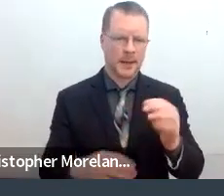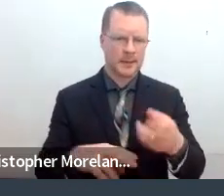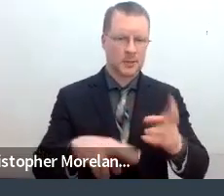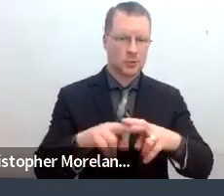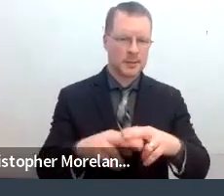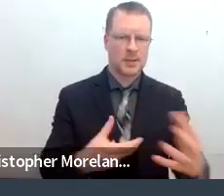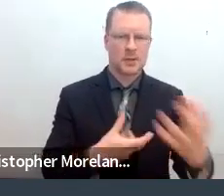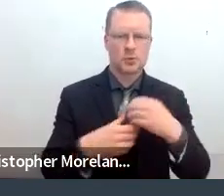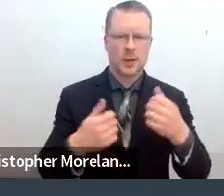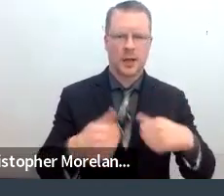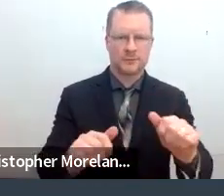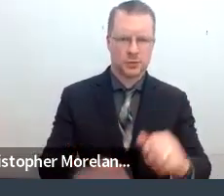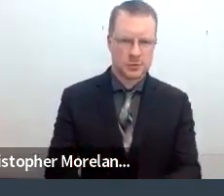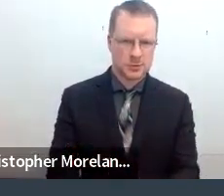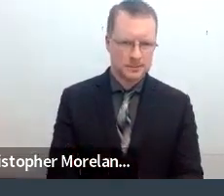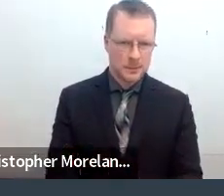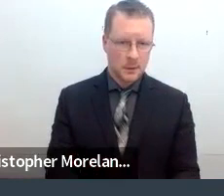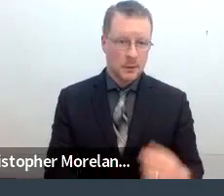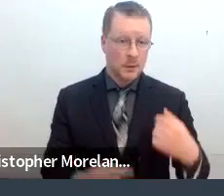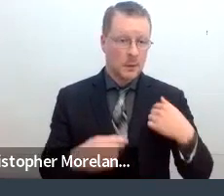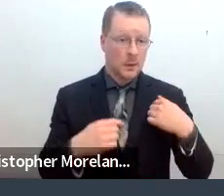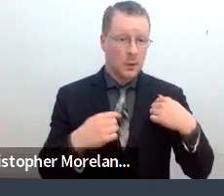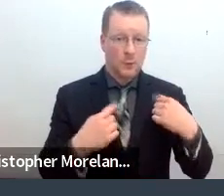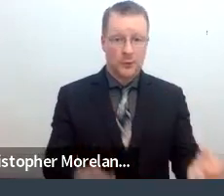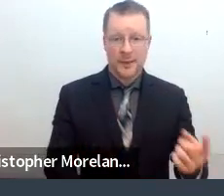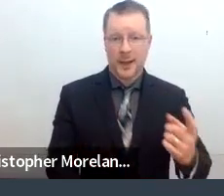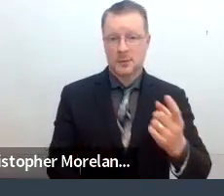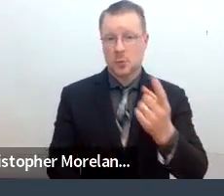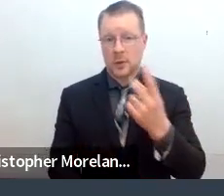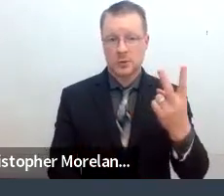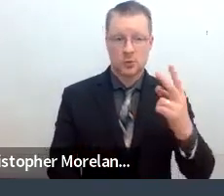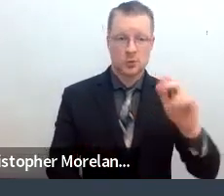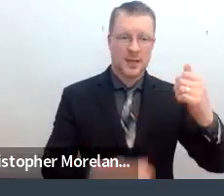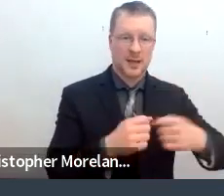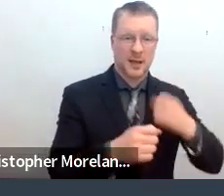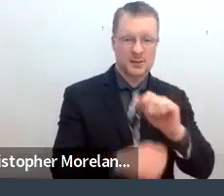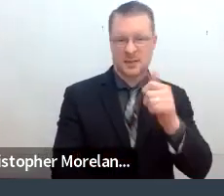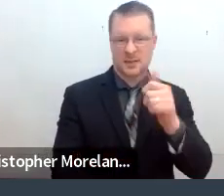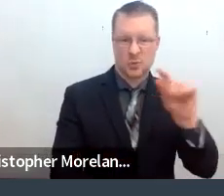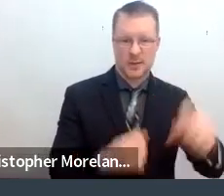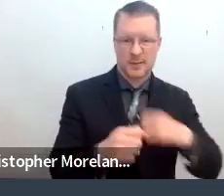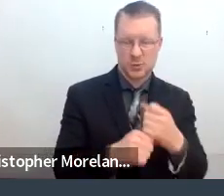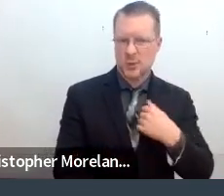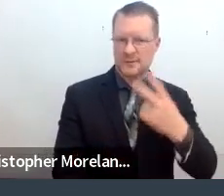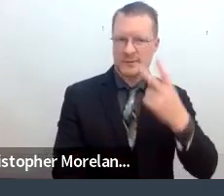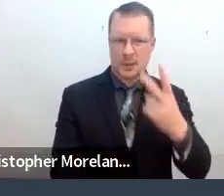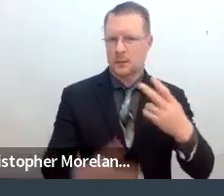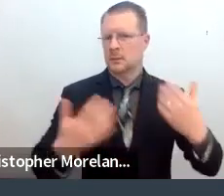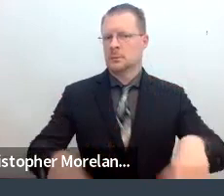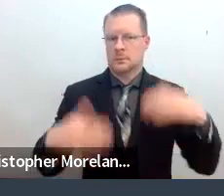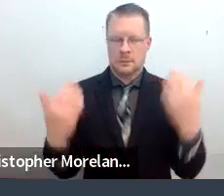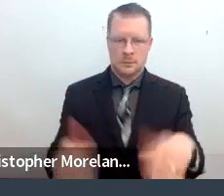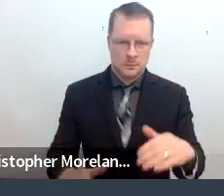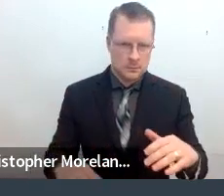Third, we need to develop and increase our inclusion efforts. Over the last 10 to